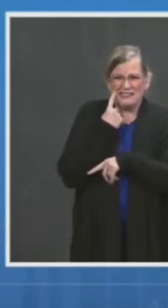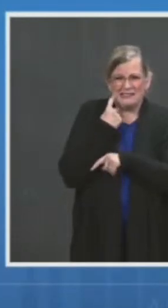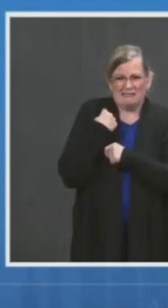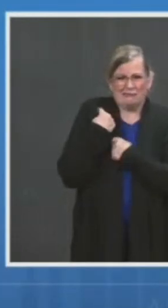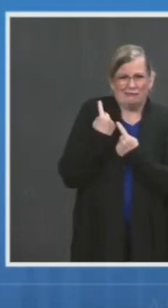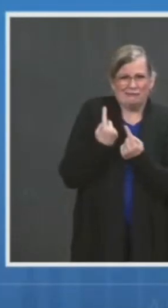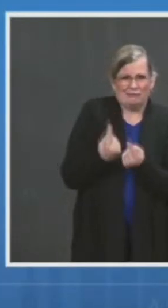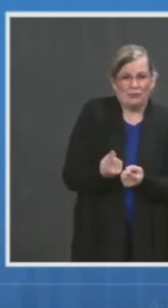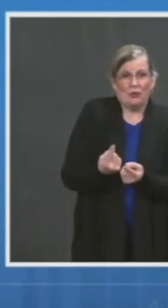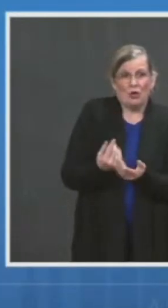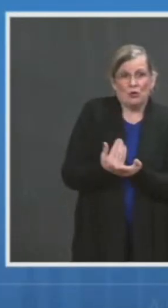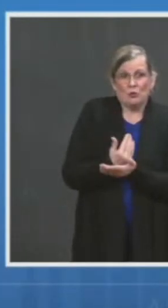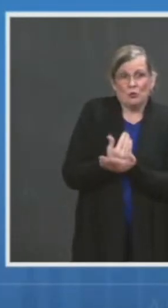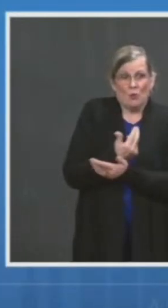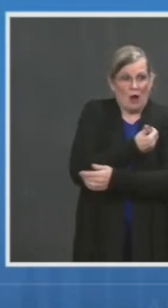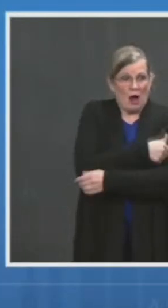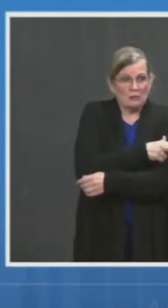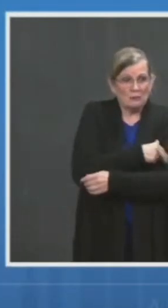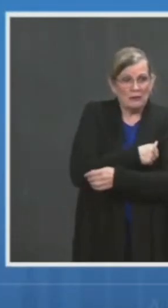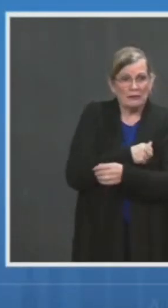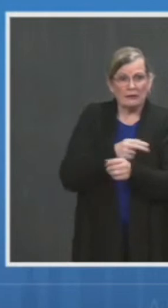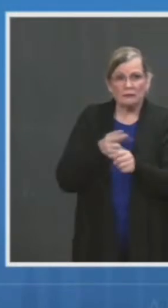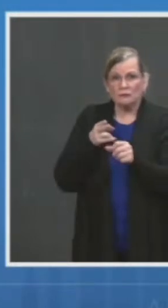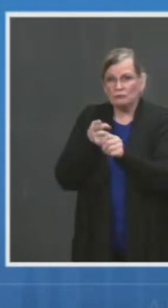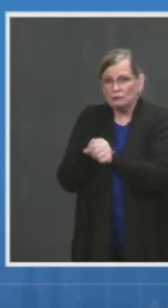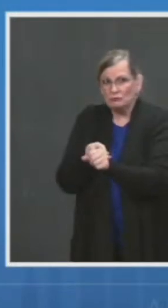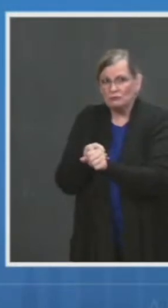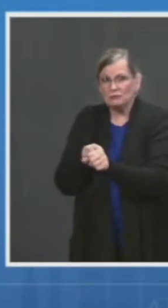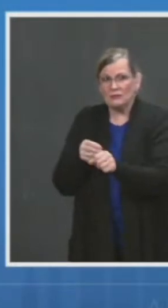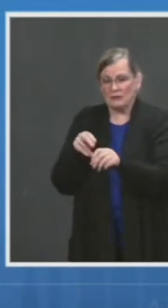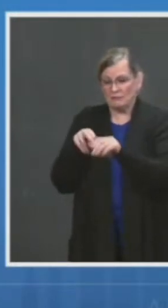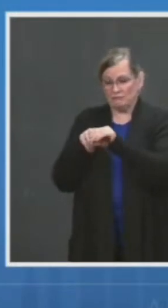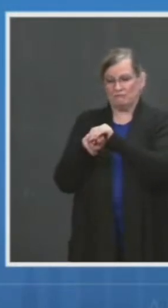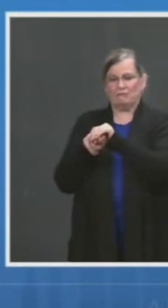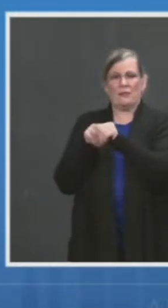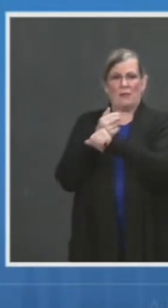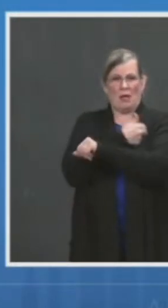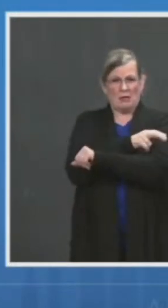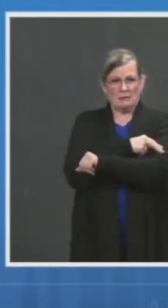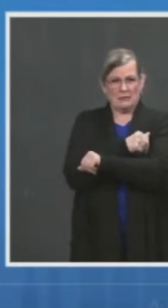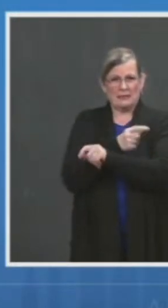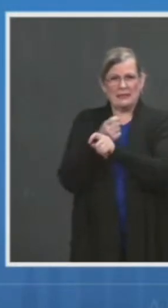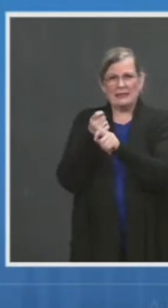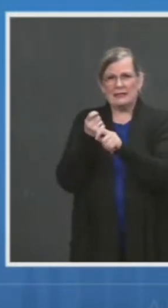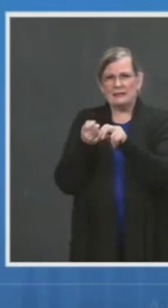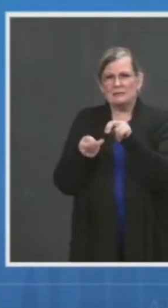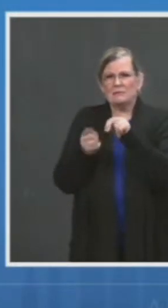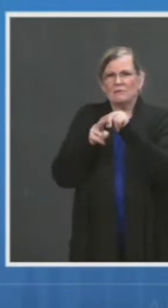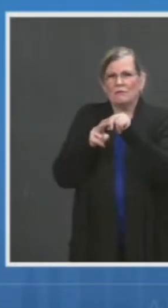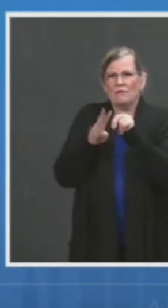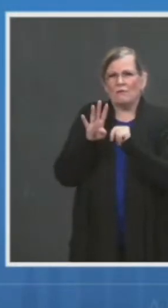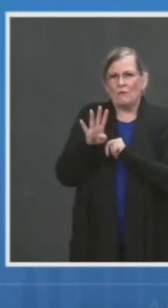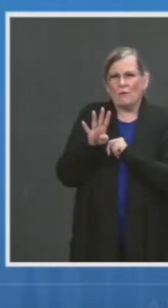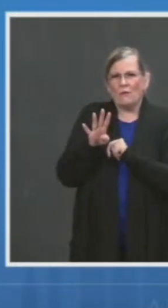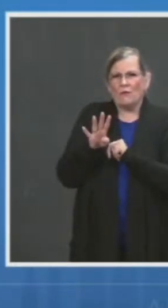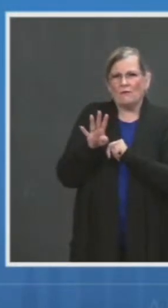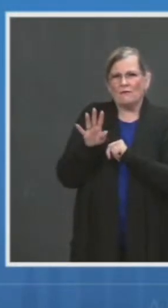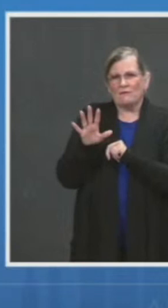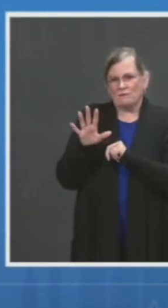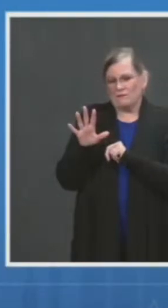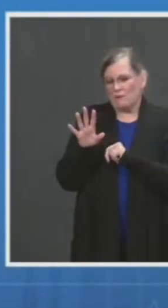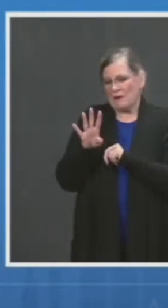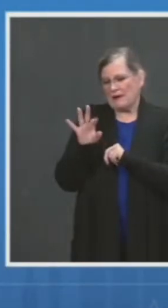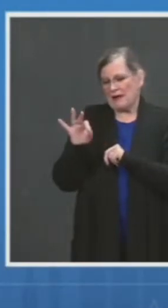to increase, with the most recent 7-day average at nearly 4,950 admissions per day.